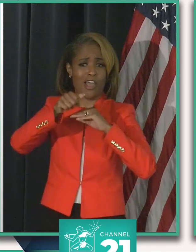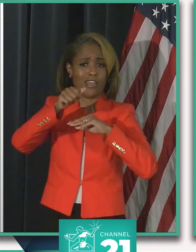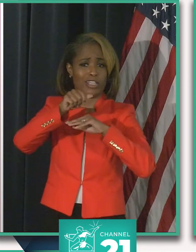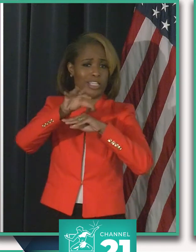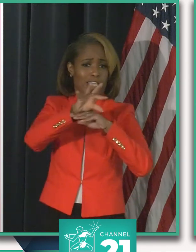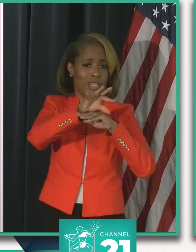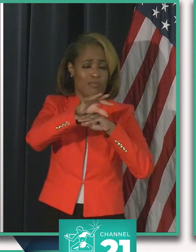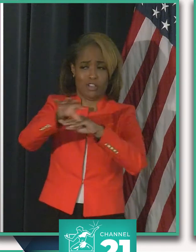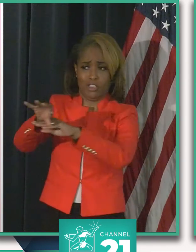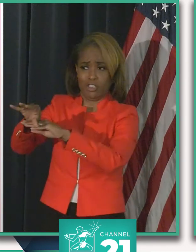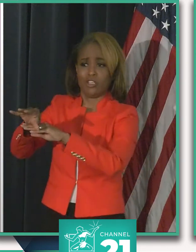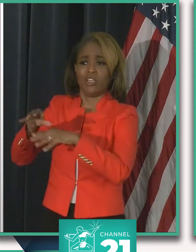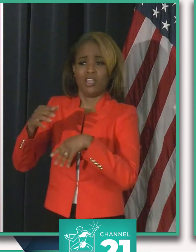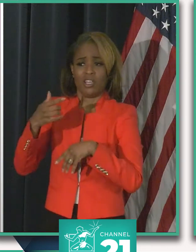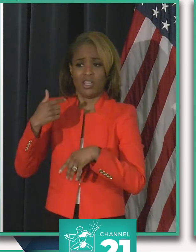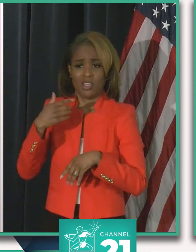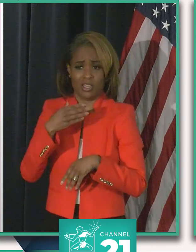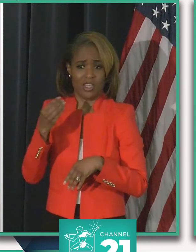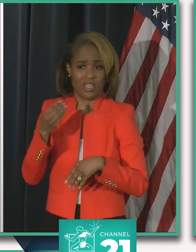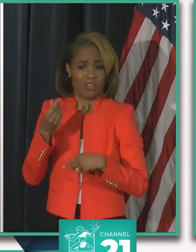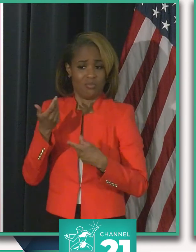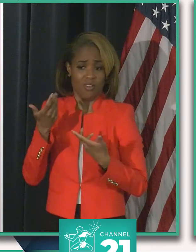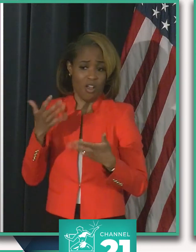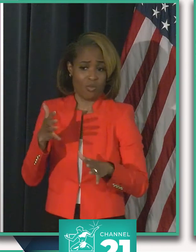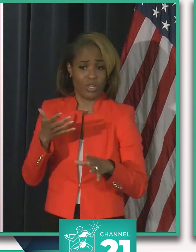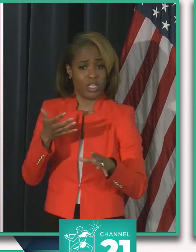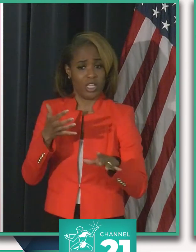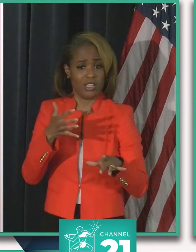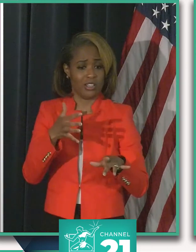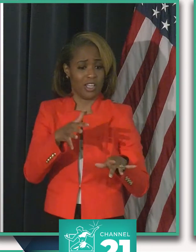areas and seized lots of vehicles. And so